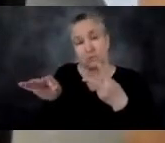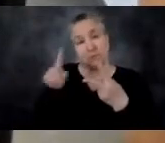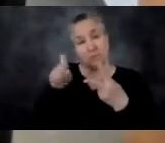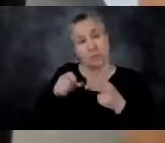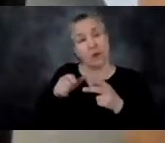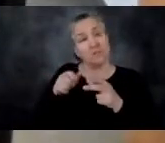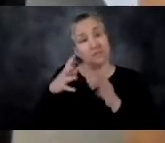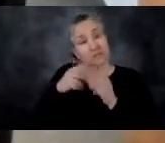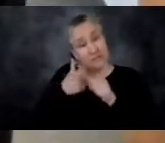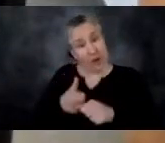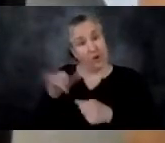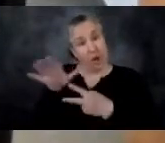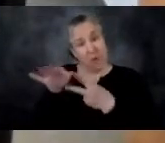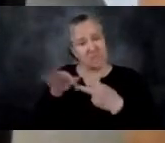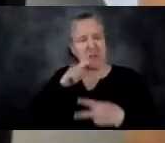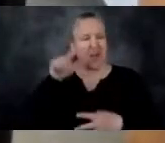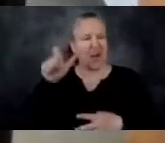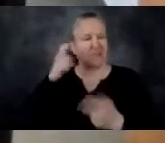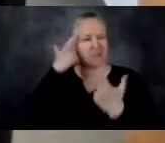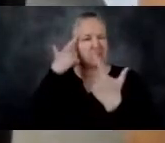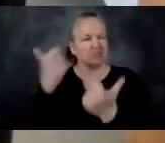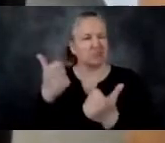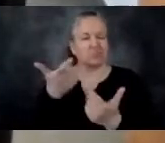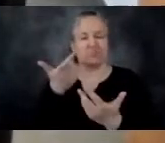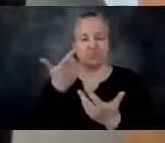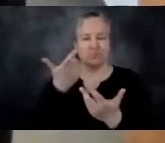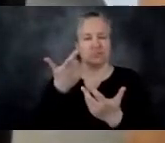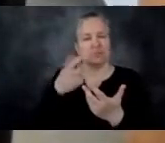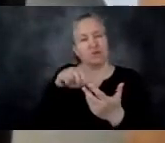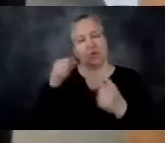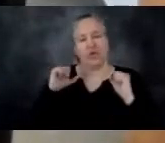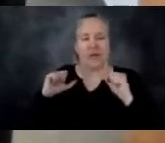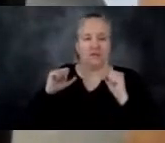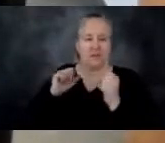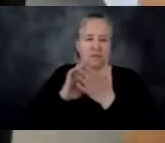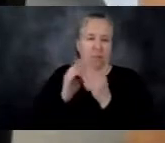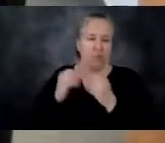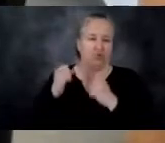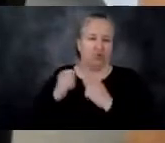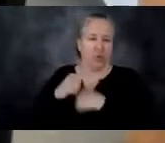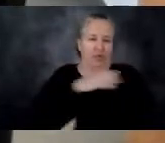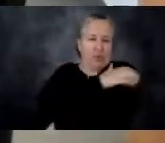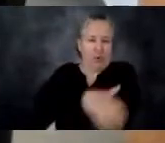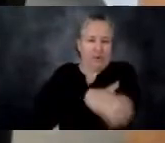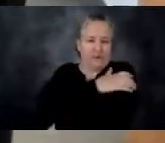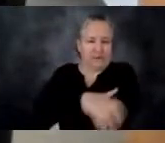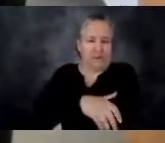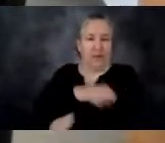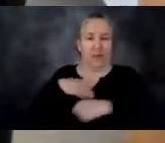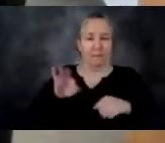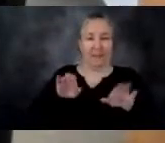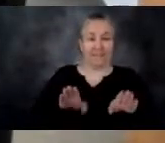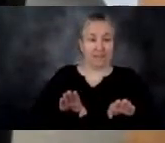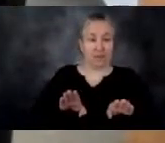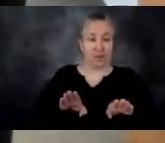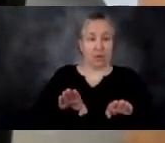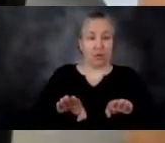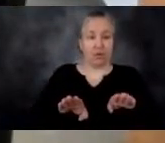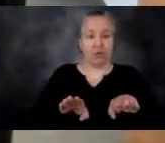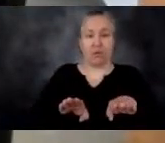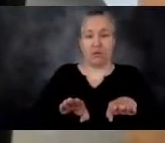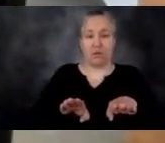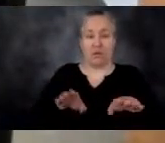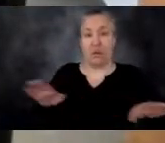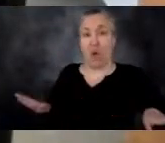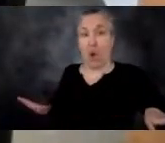this option, but you can try. And this is another way that you can work to getting a little bit stronger in those arms. I'm gonna walk my feet out just a little bit. And as I press up,